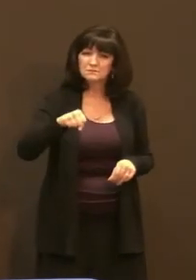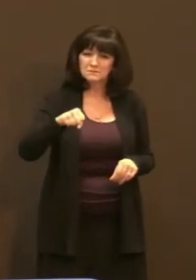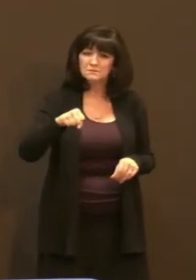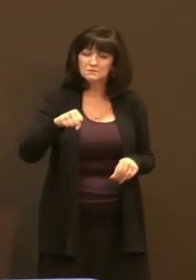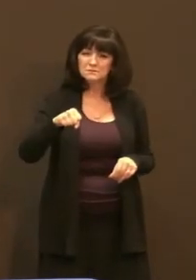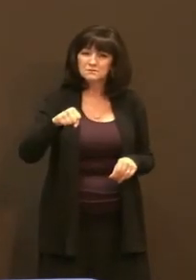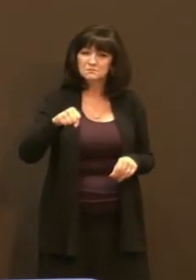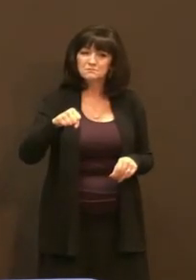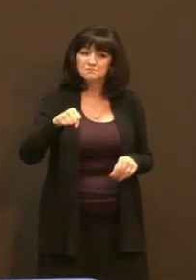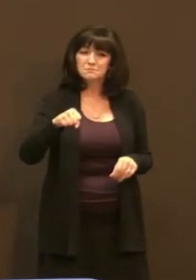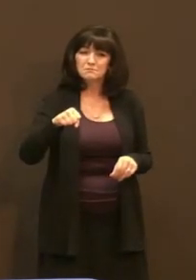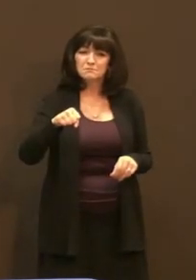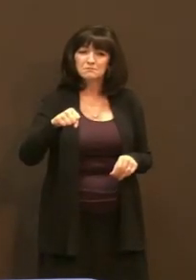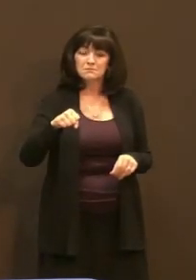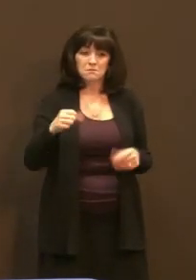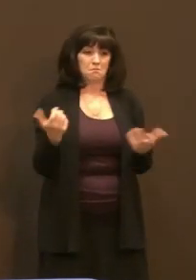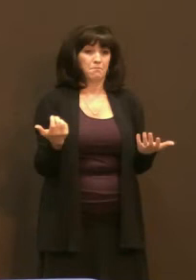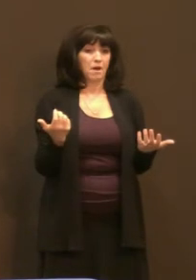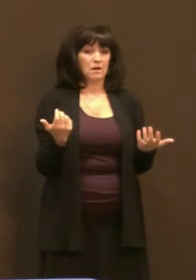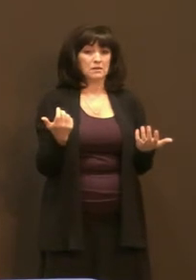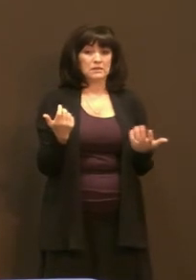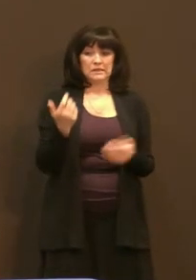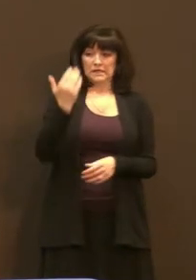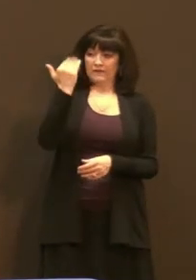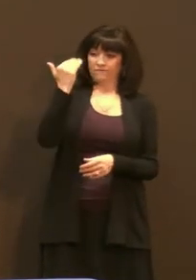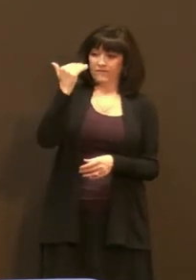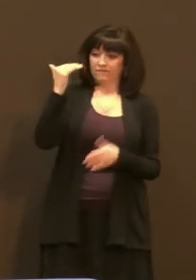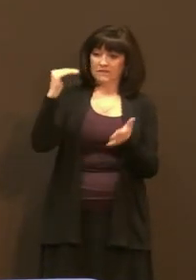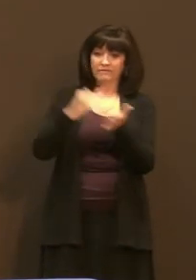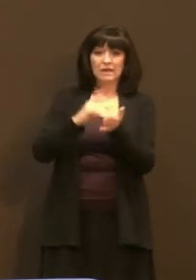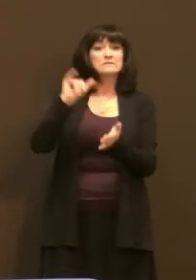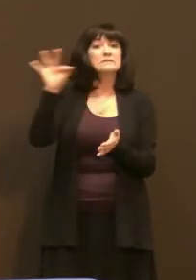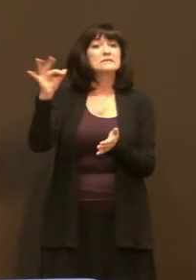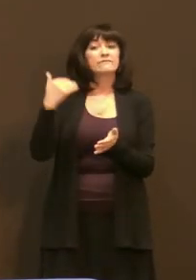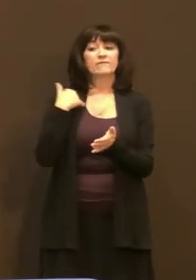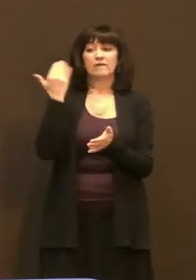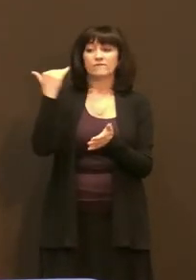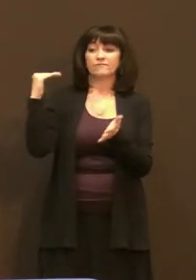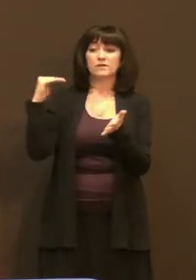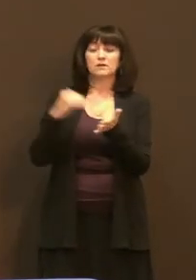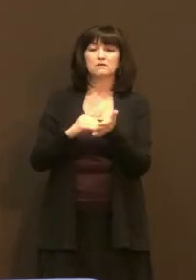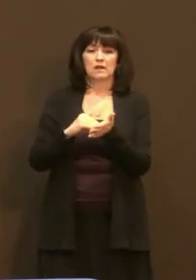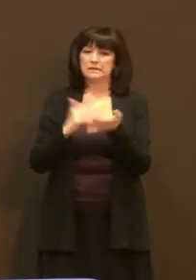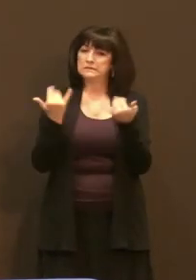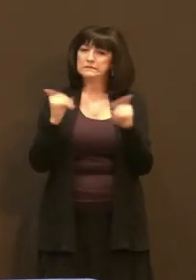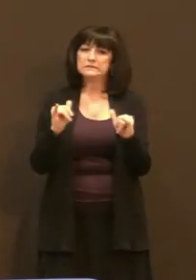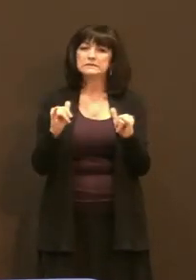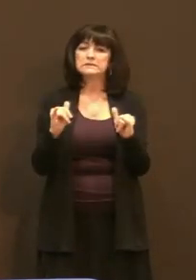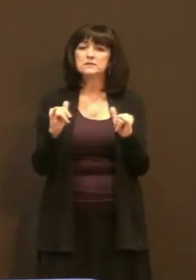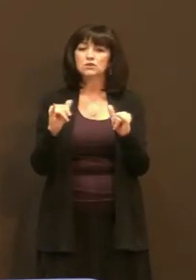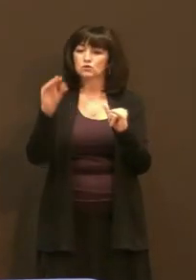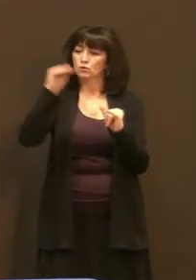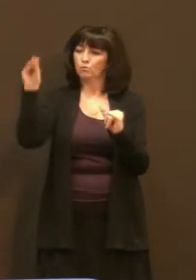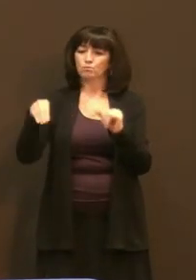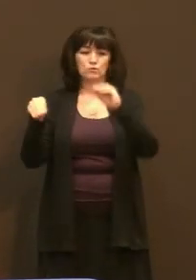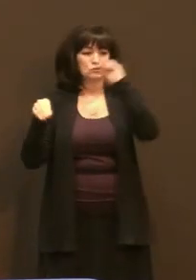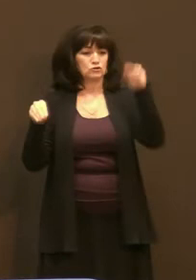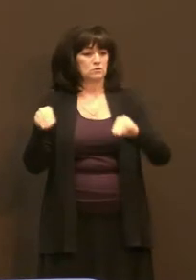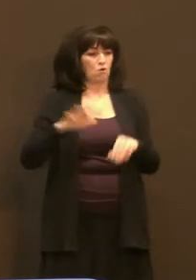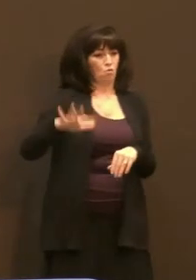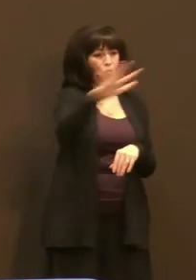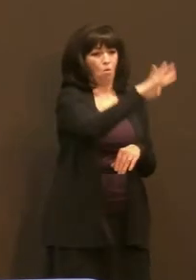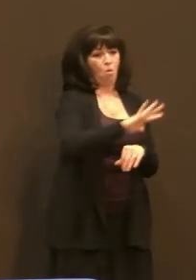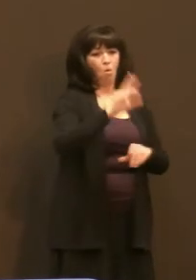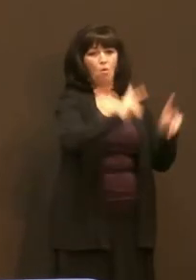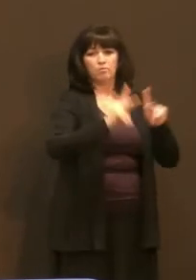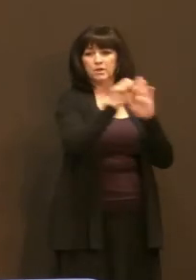15,000 is a small percentage of the total population of our state. And so we need more data. We need a little bit more time.